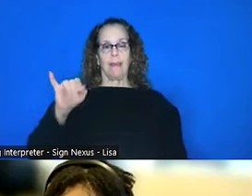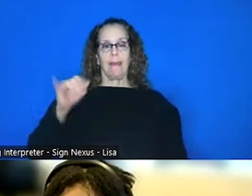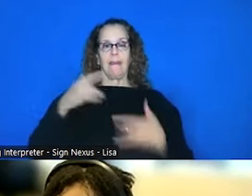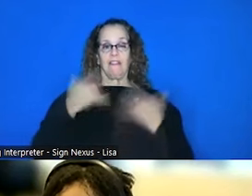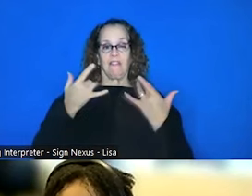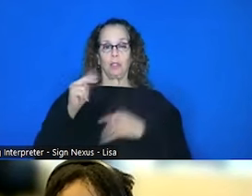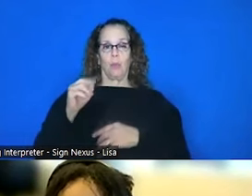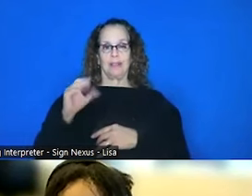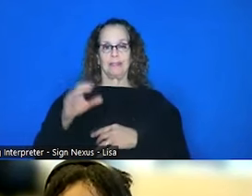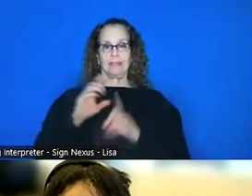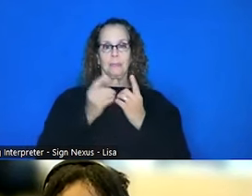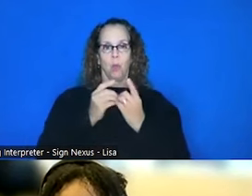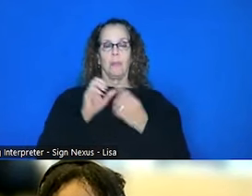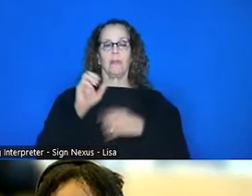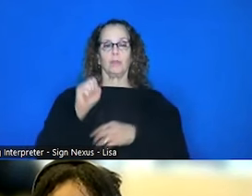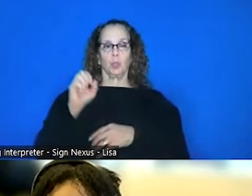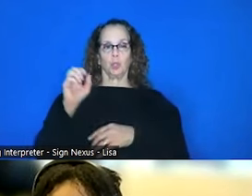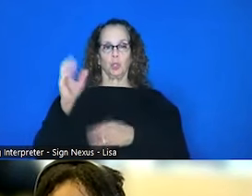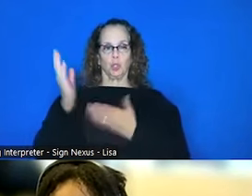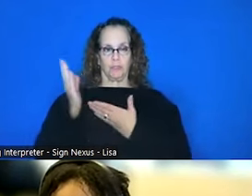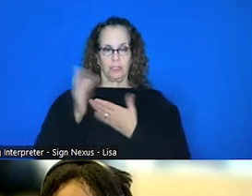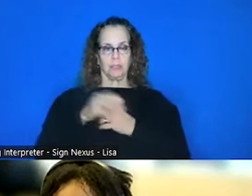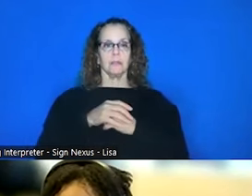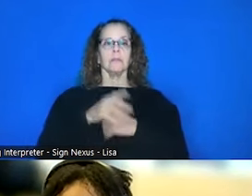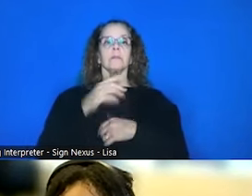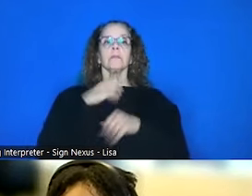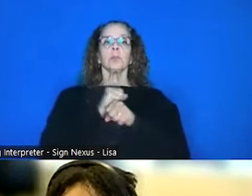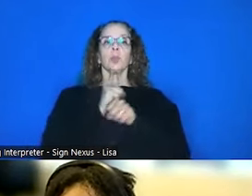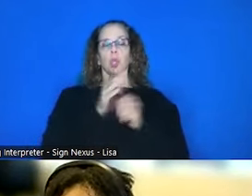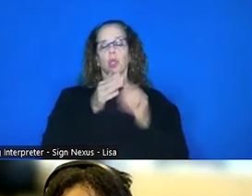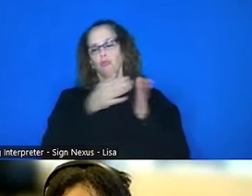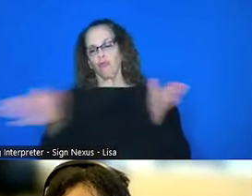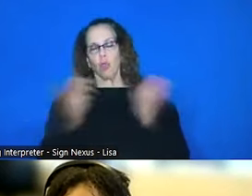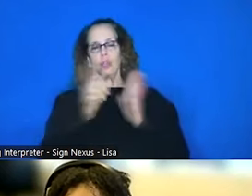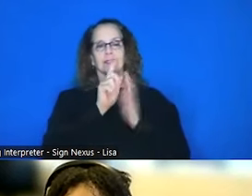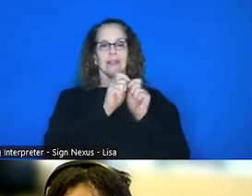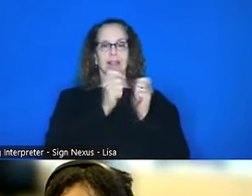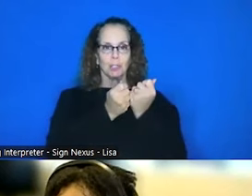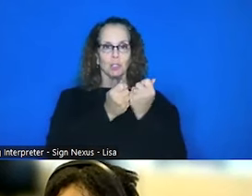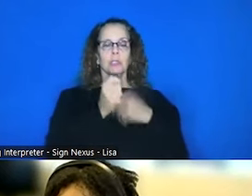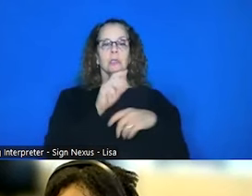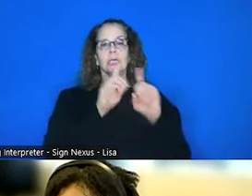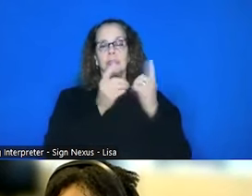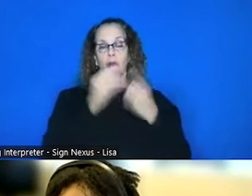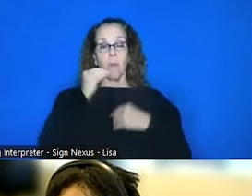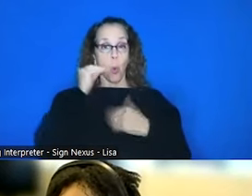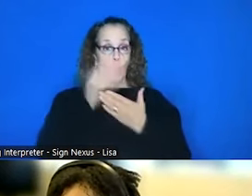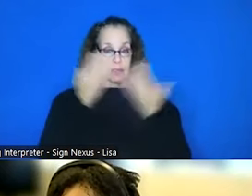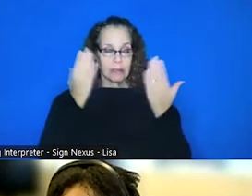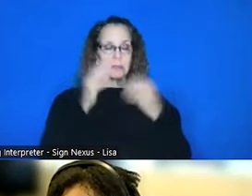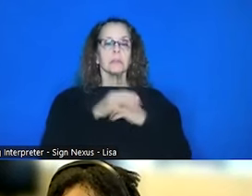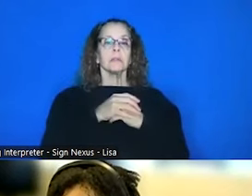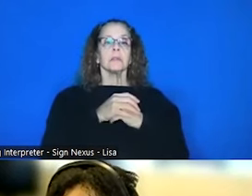of LGBTQI issues across the agencies, including Department of Homeless Services and the Human